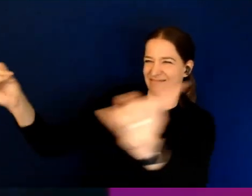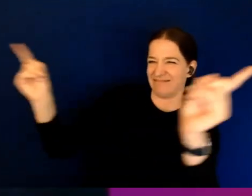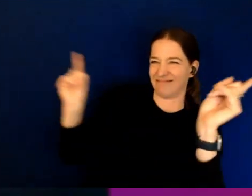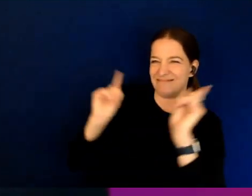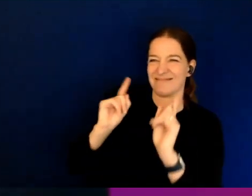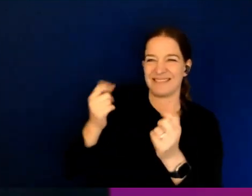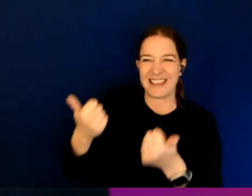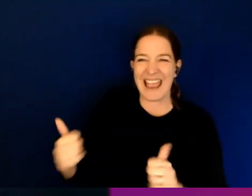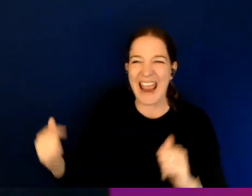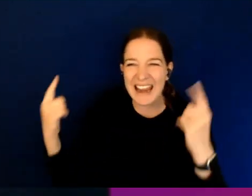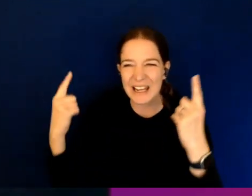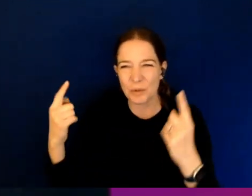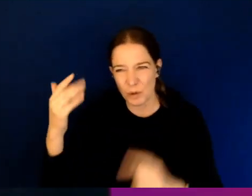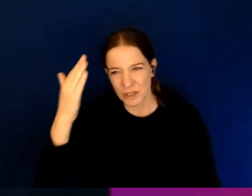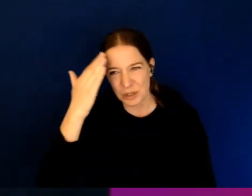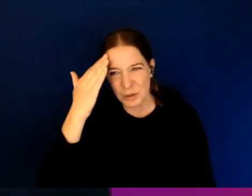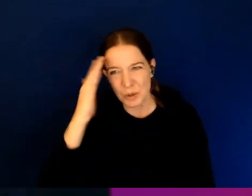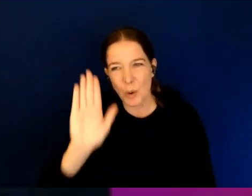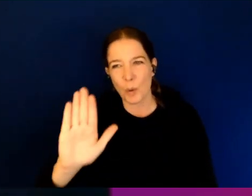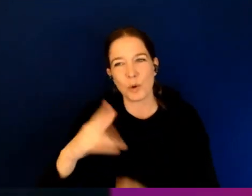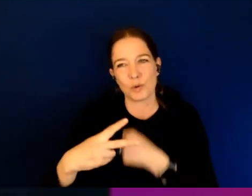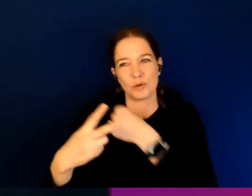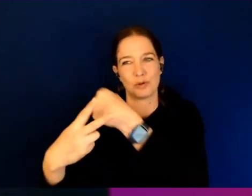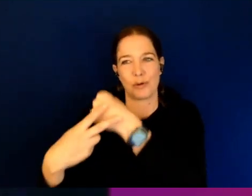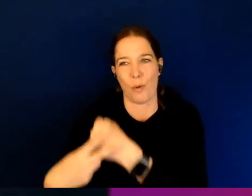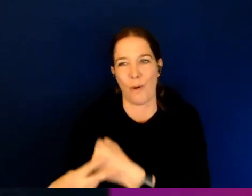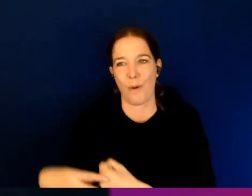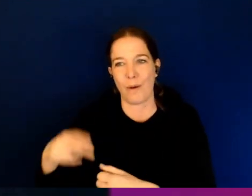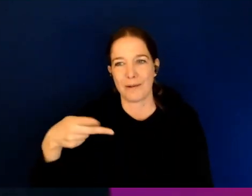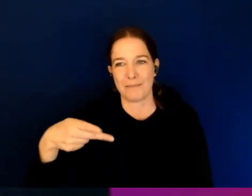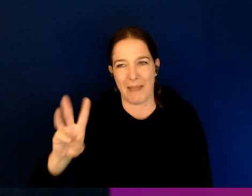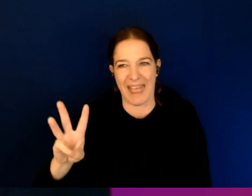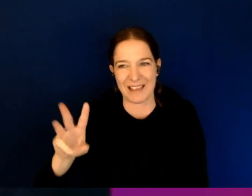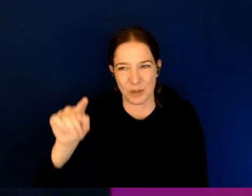anyone to know your stored password.